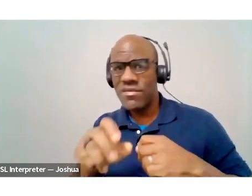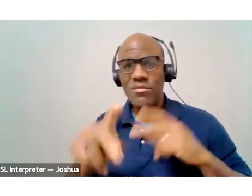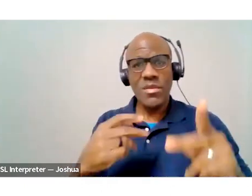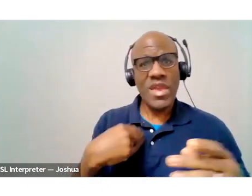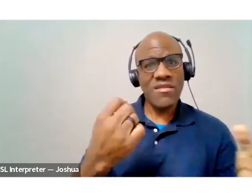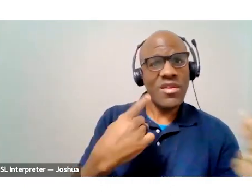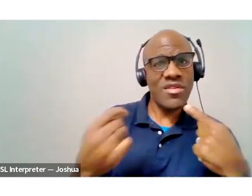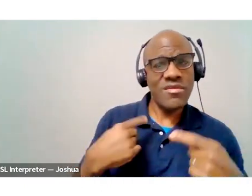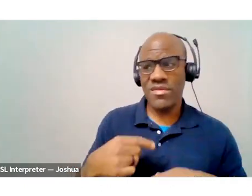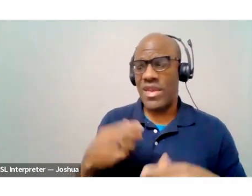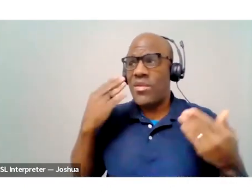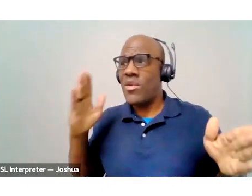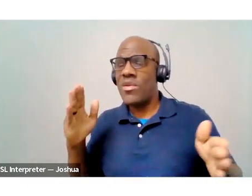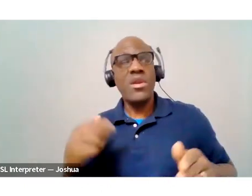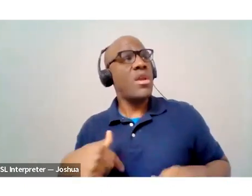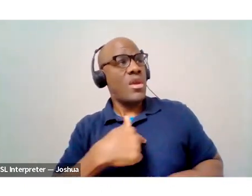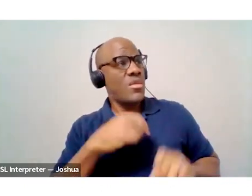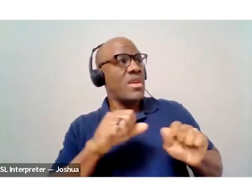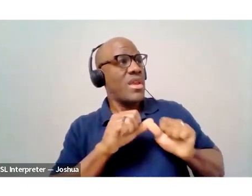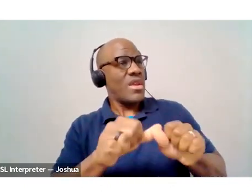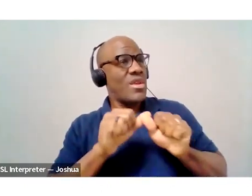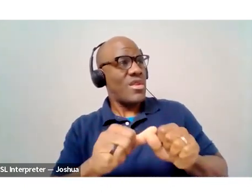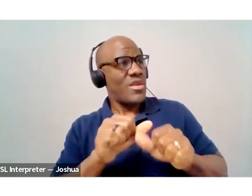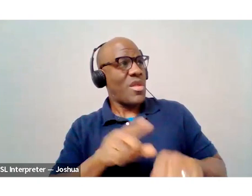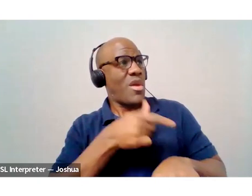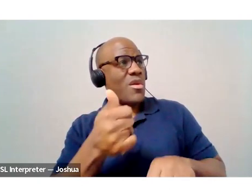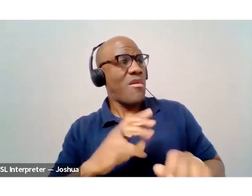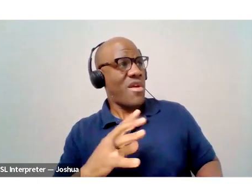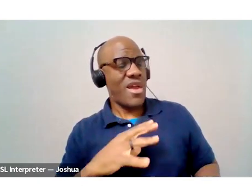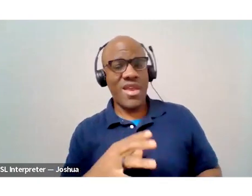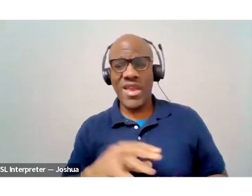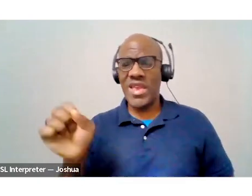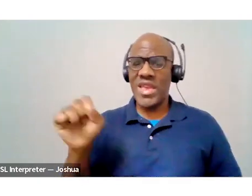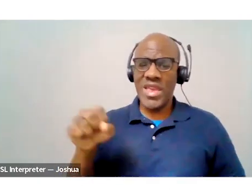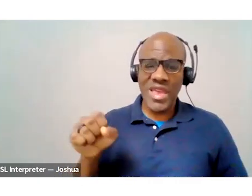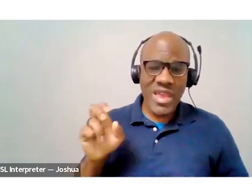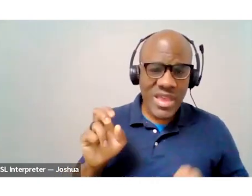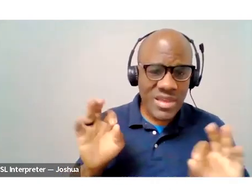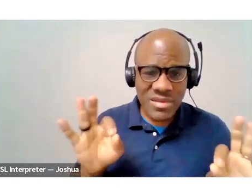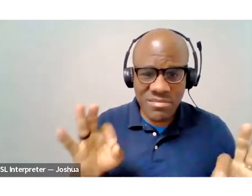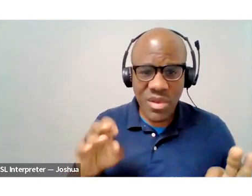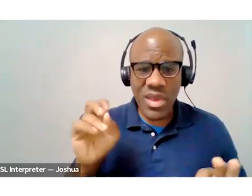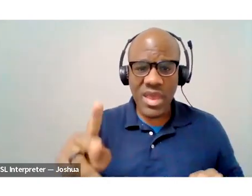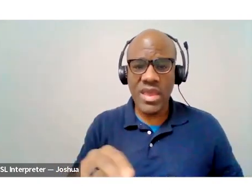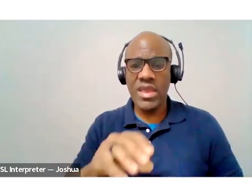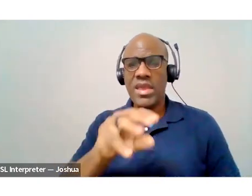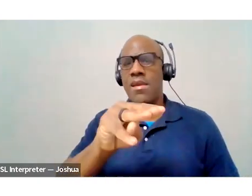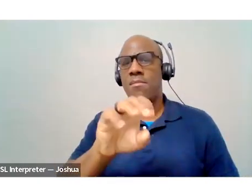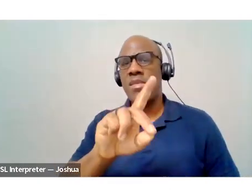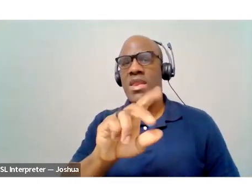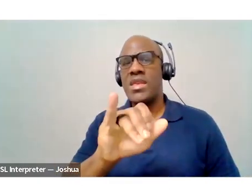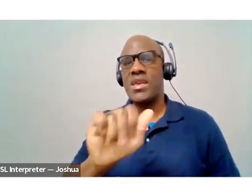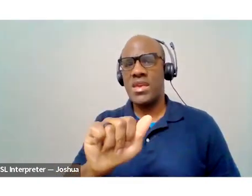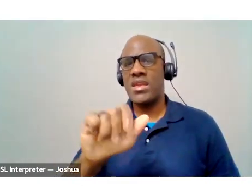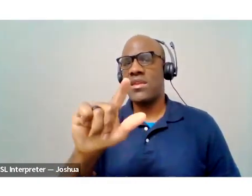but I don't know how you can go for longer. Oh, okay. Yeah. Covered the speakers. So media literacy can mean a variety